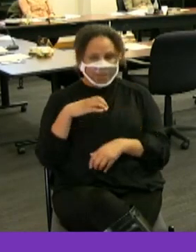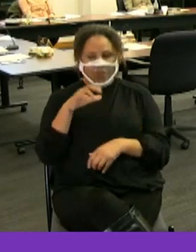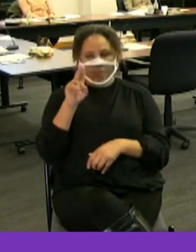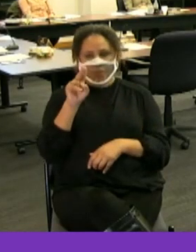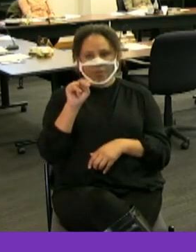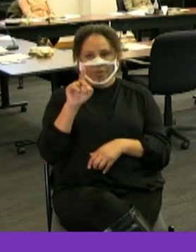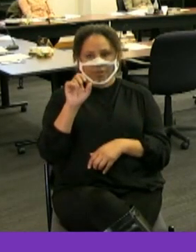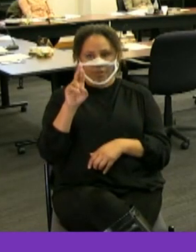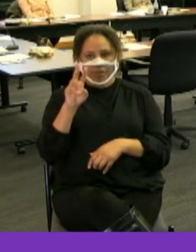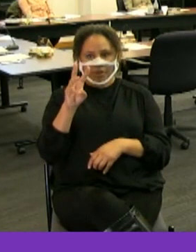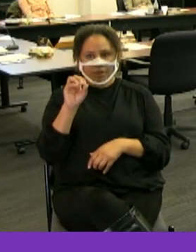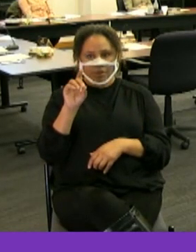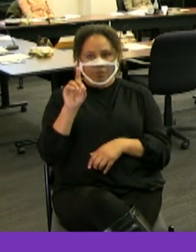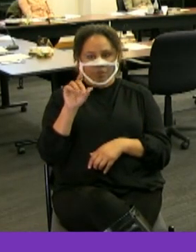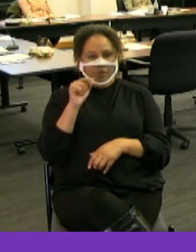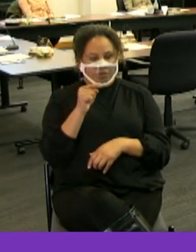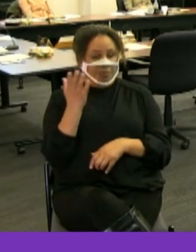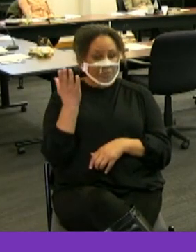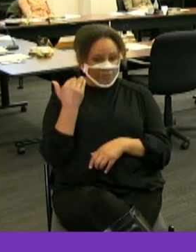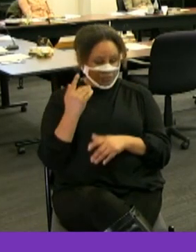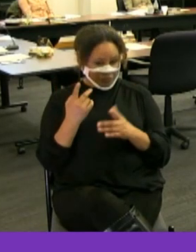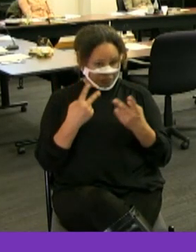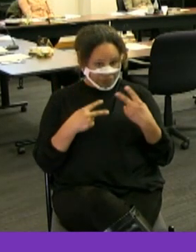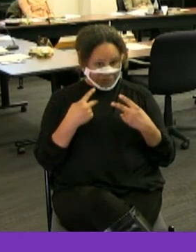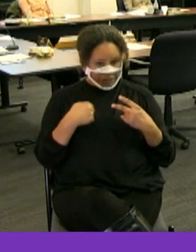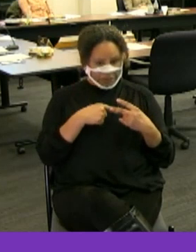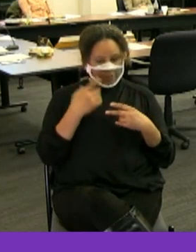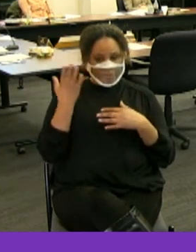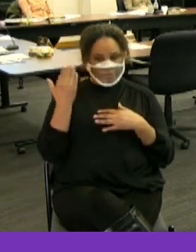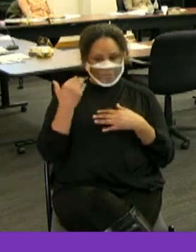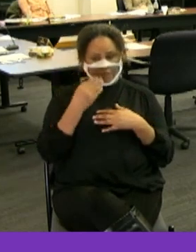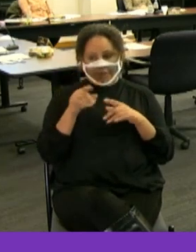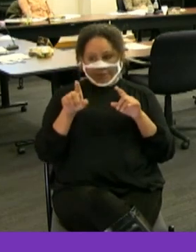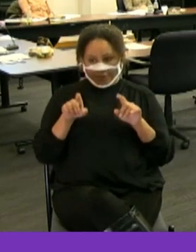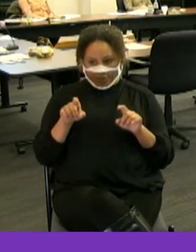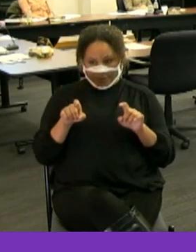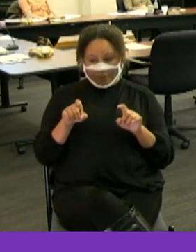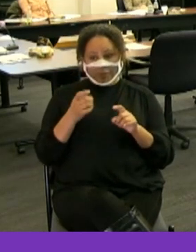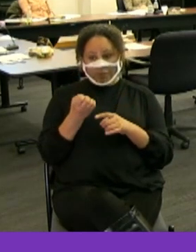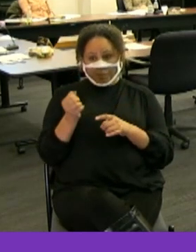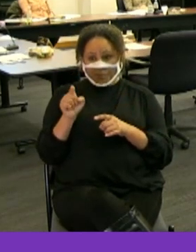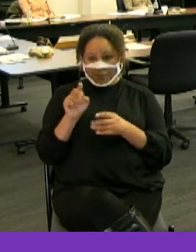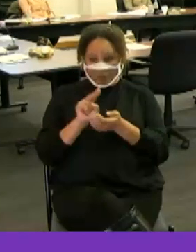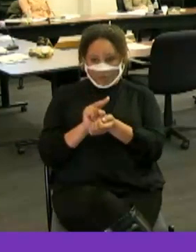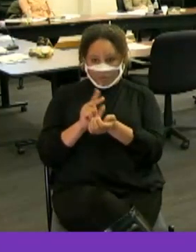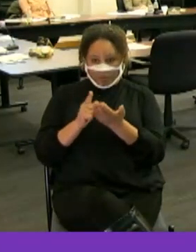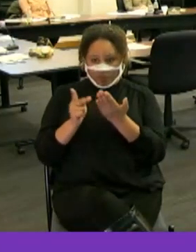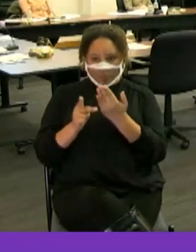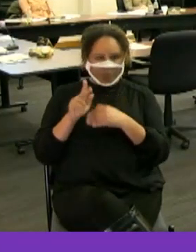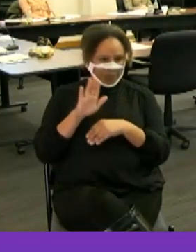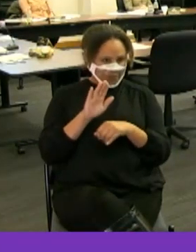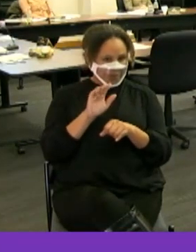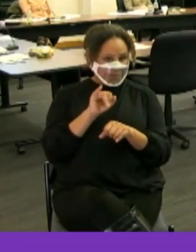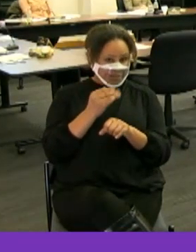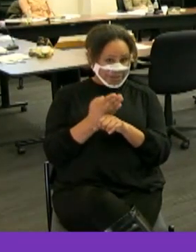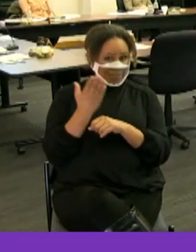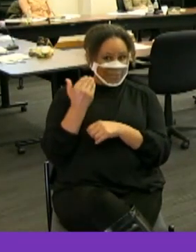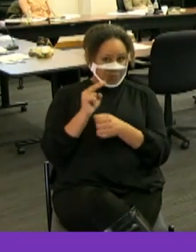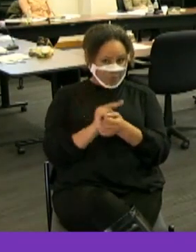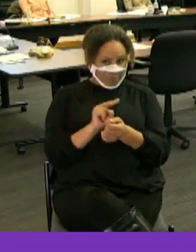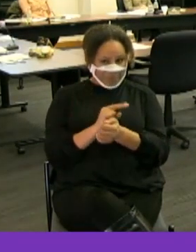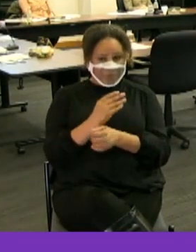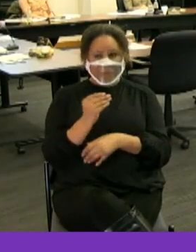before. She tested out our virtual reality equipment in the nursing program. That's actually her occupation.